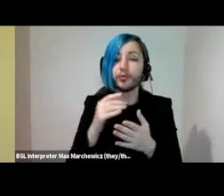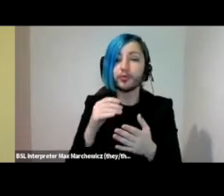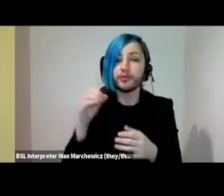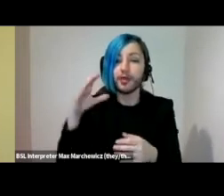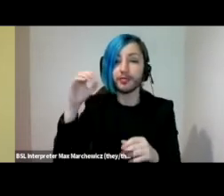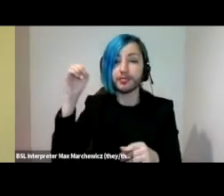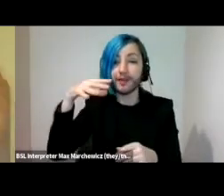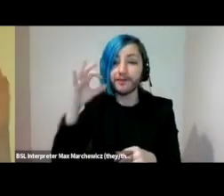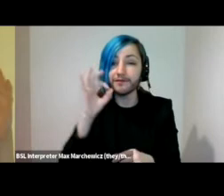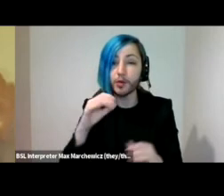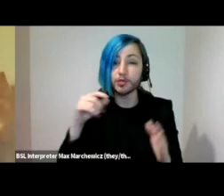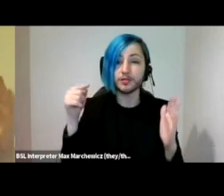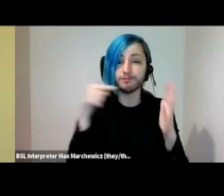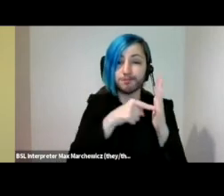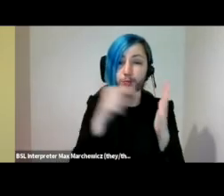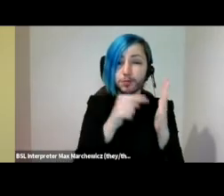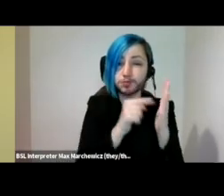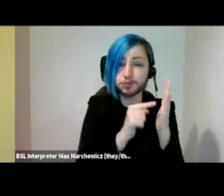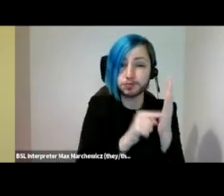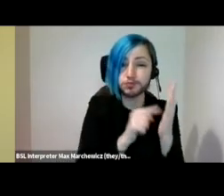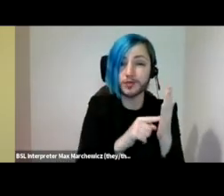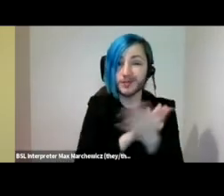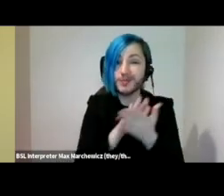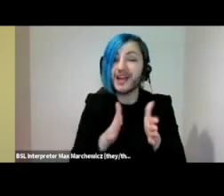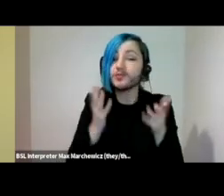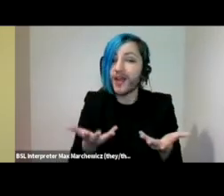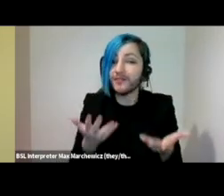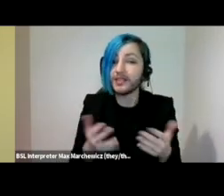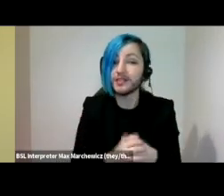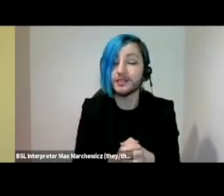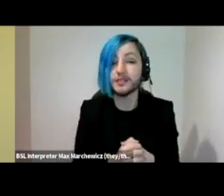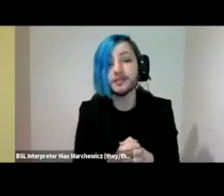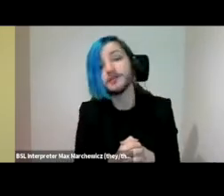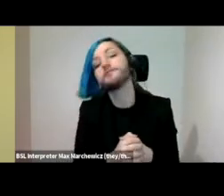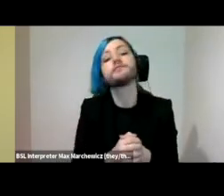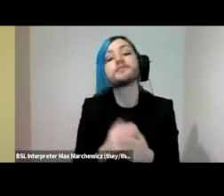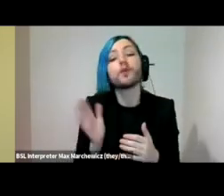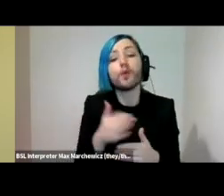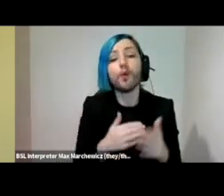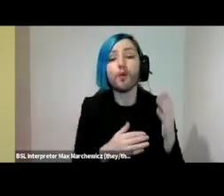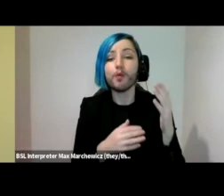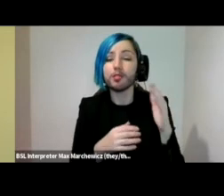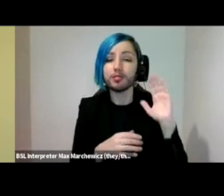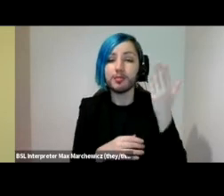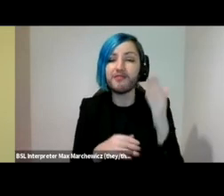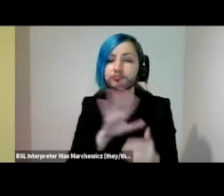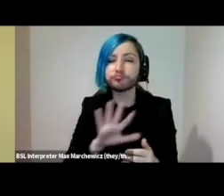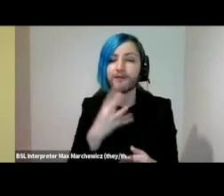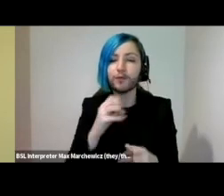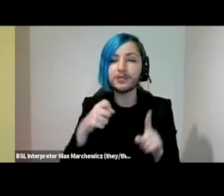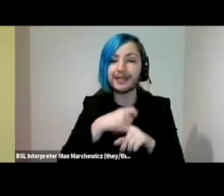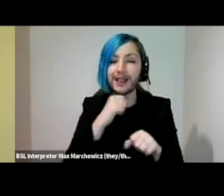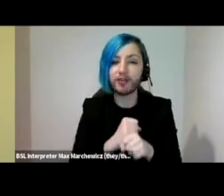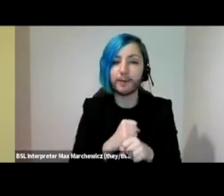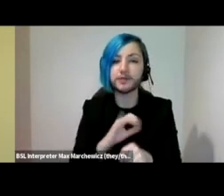the photons that are bouncing off them. So we want them to be quite heavy. So each mirror weighs about 40 kilograms, suspended on 4